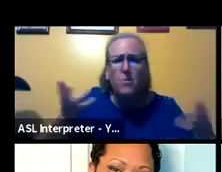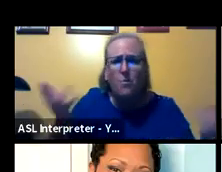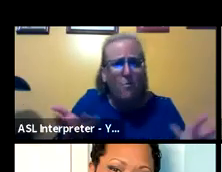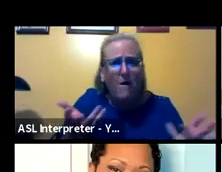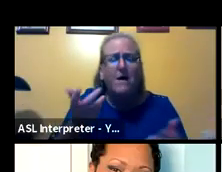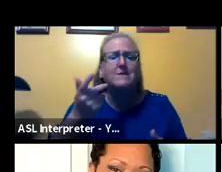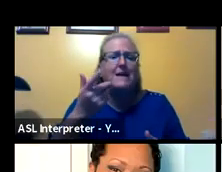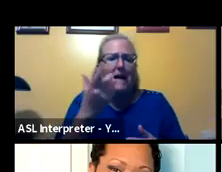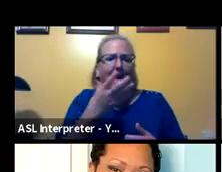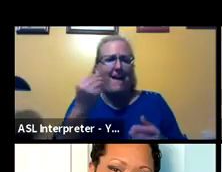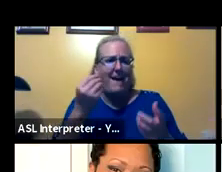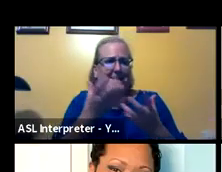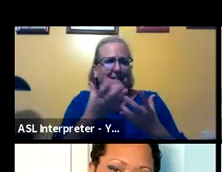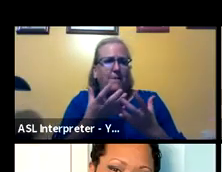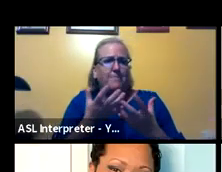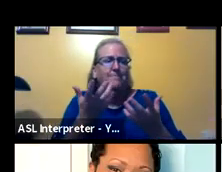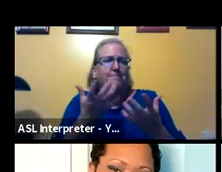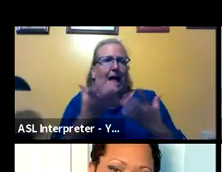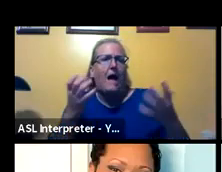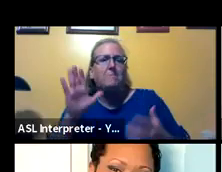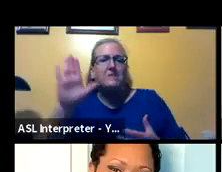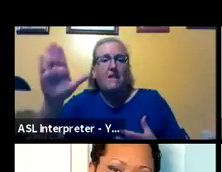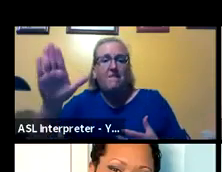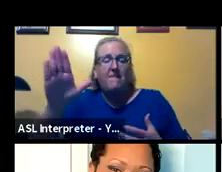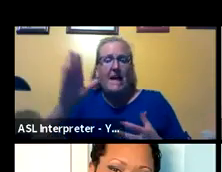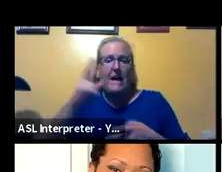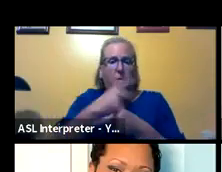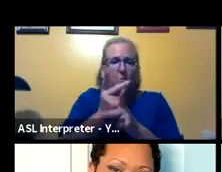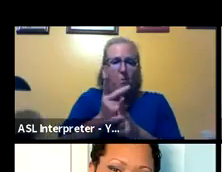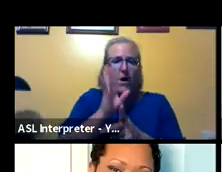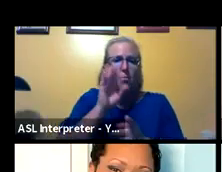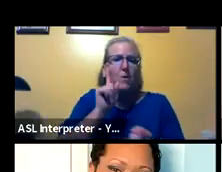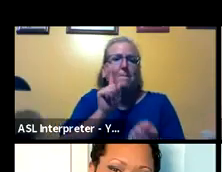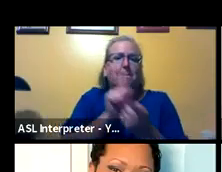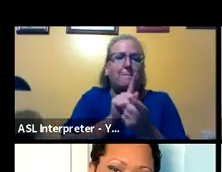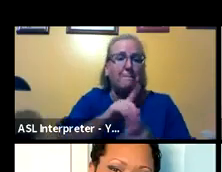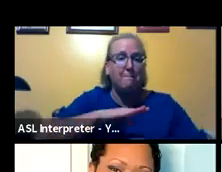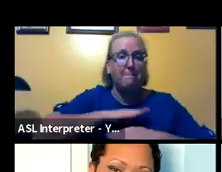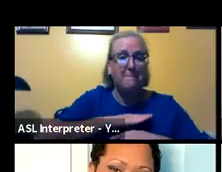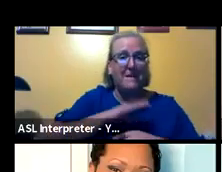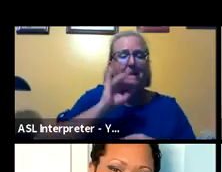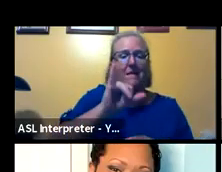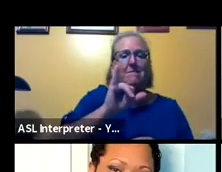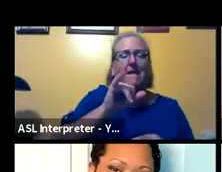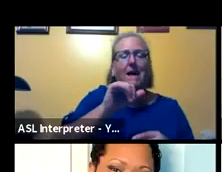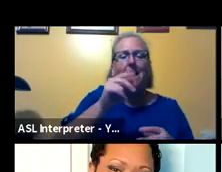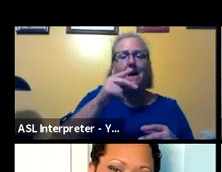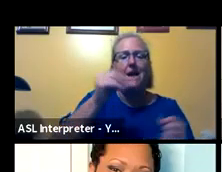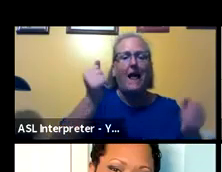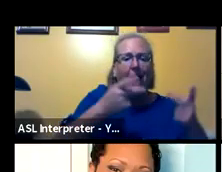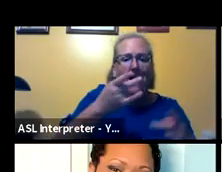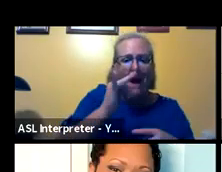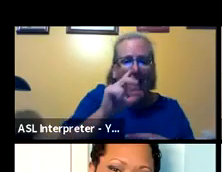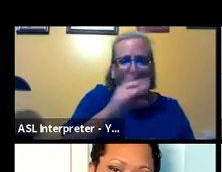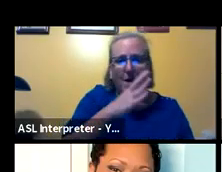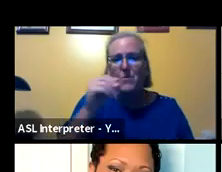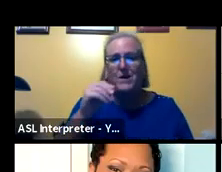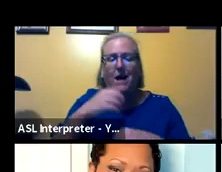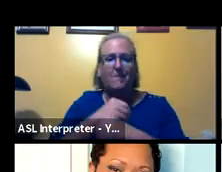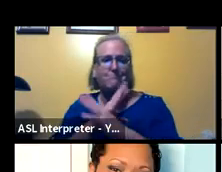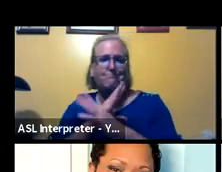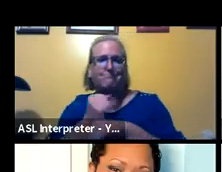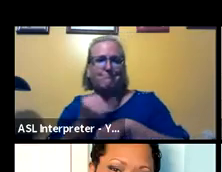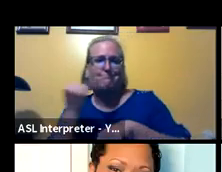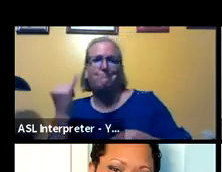what extent their product will meet hybrid and virtual learning. So then after the vendor day, we're